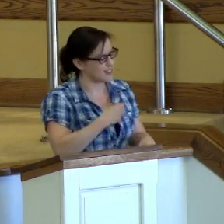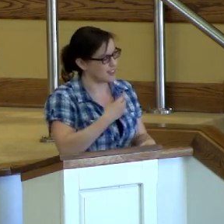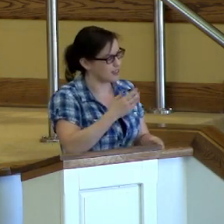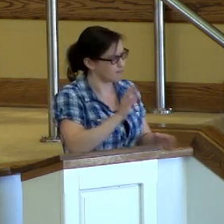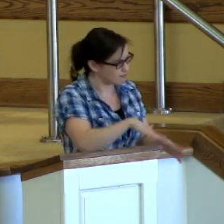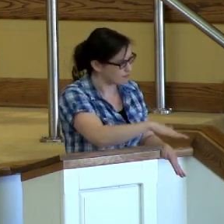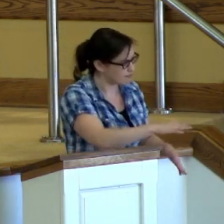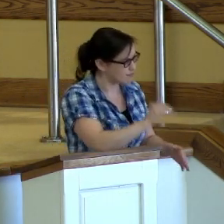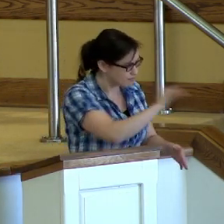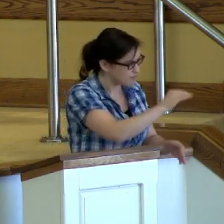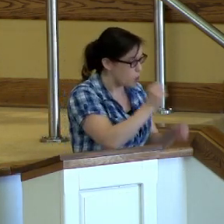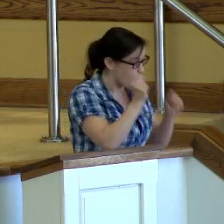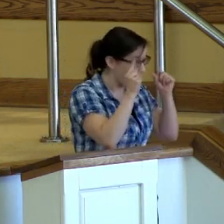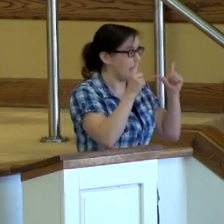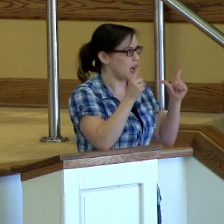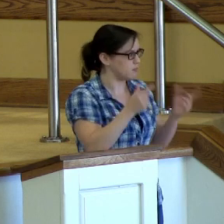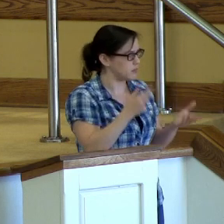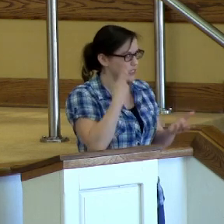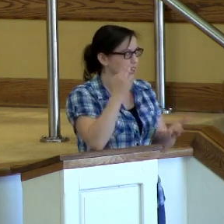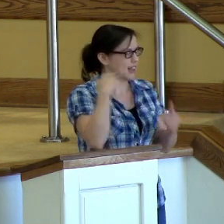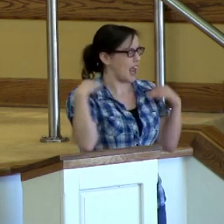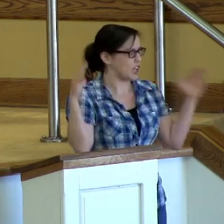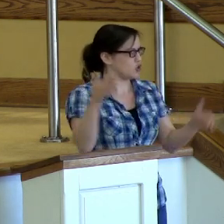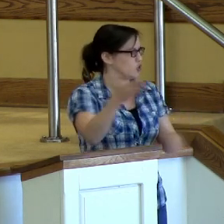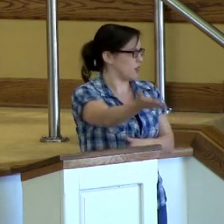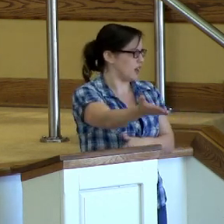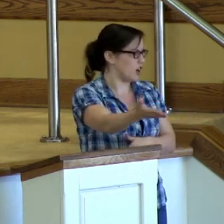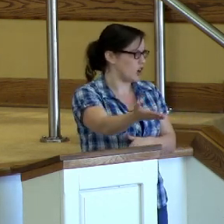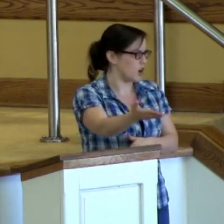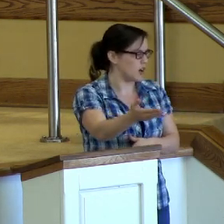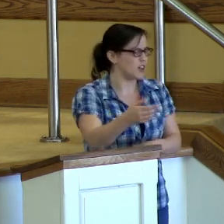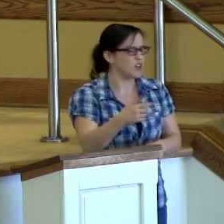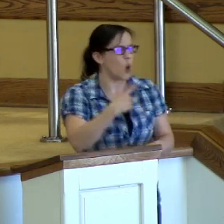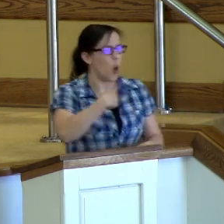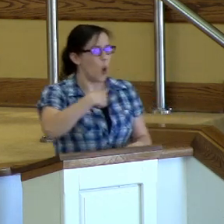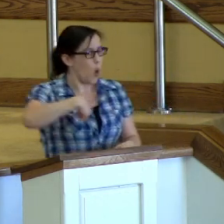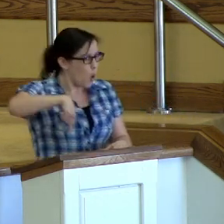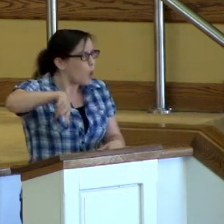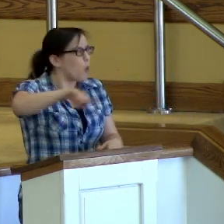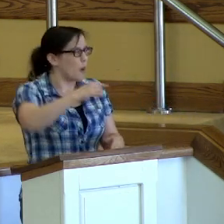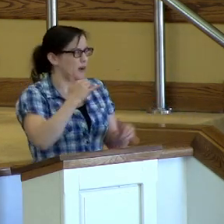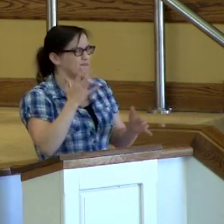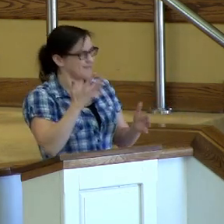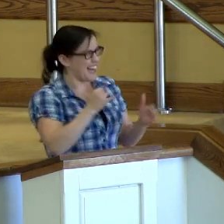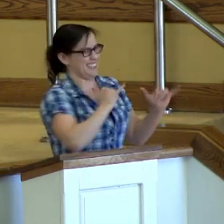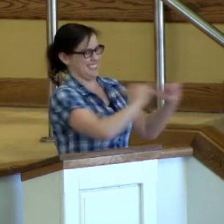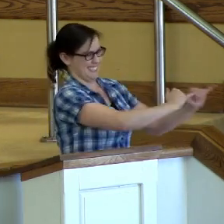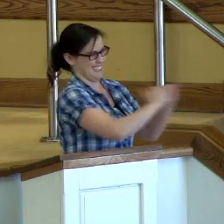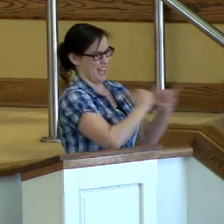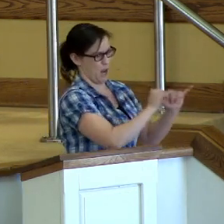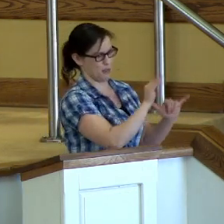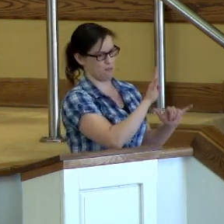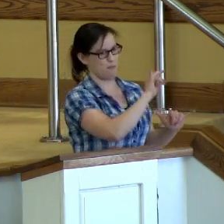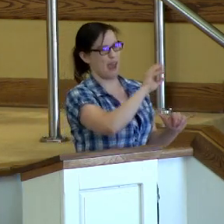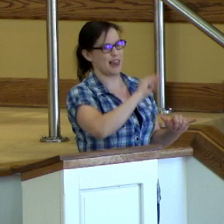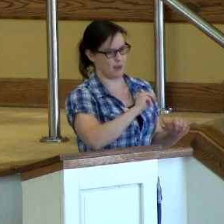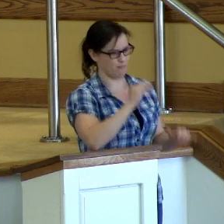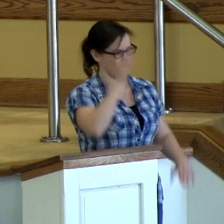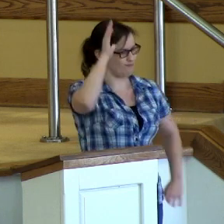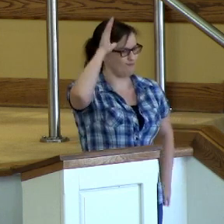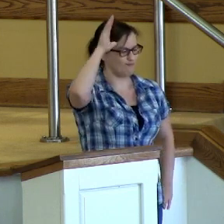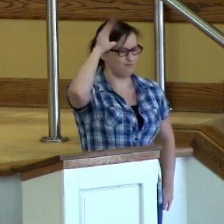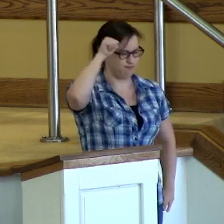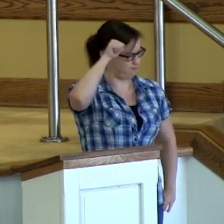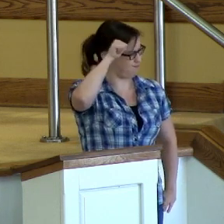sword. Then he gets it. Why are we so stubborn? Us. I mean, so many times, I'm the same way. I mean,